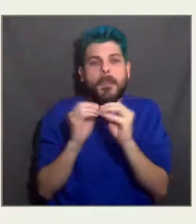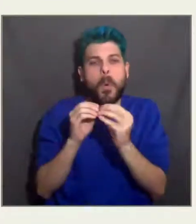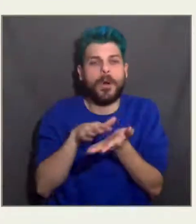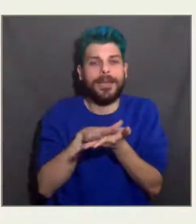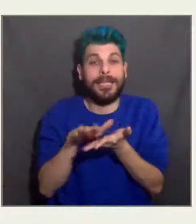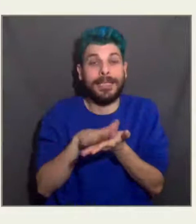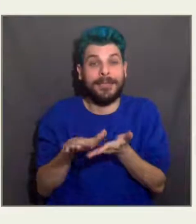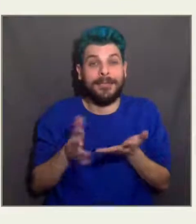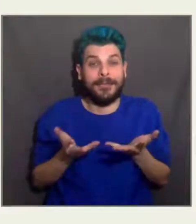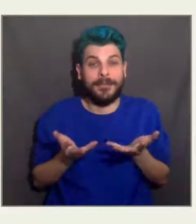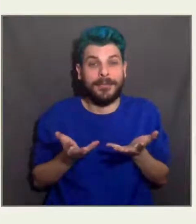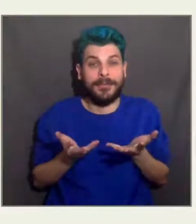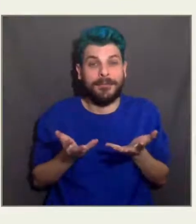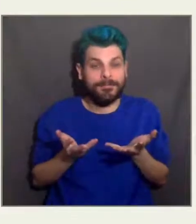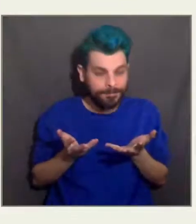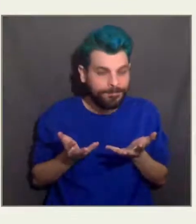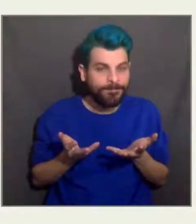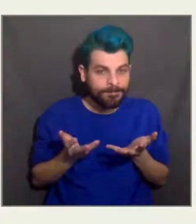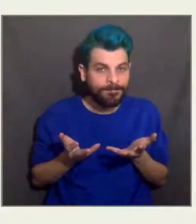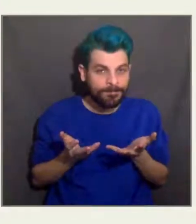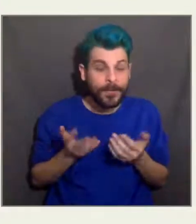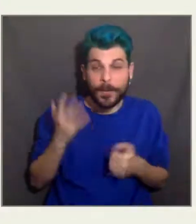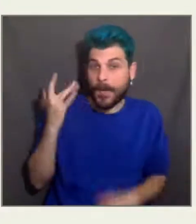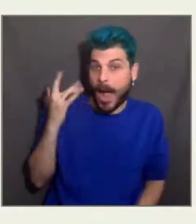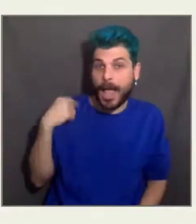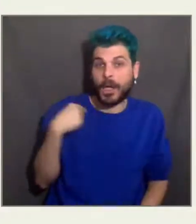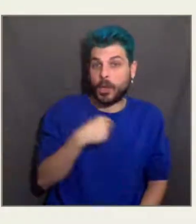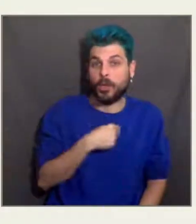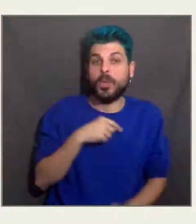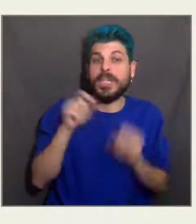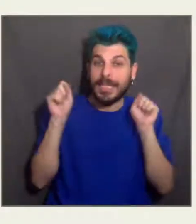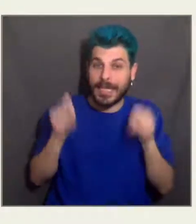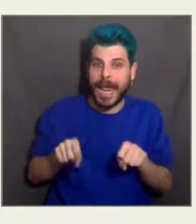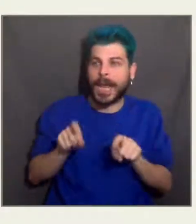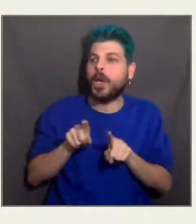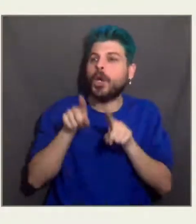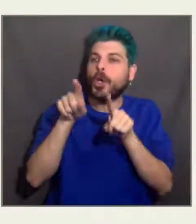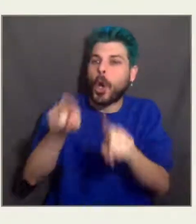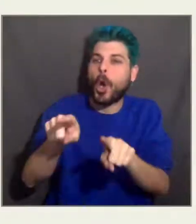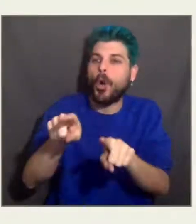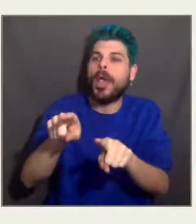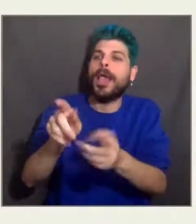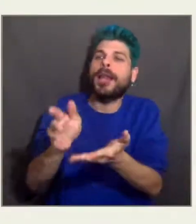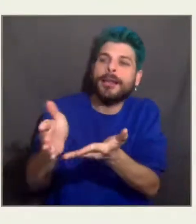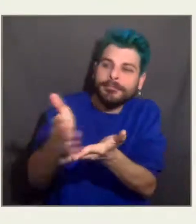large part to the fact that we are now able to go and pick up that trash for them.